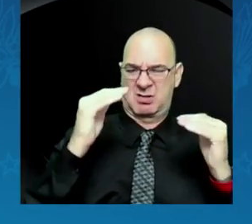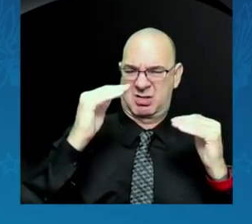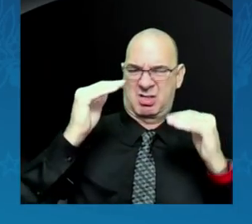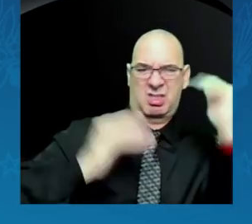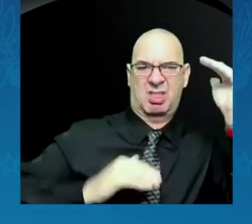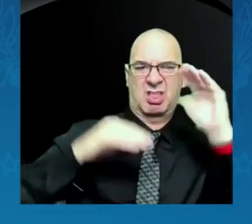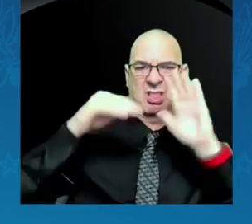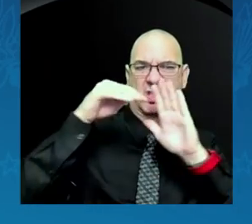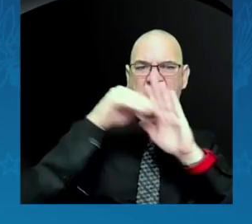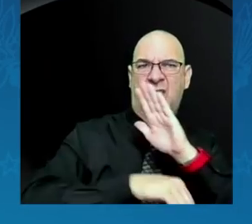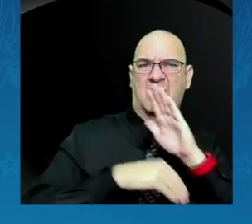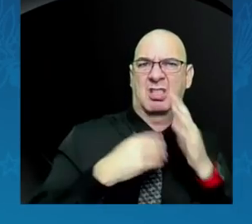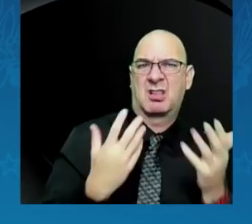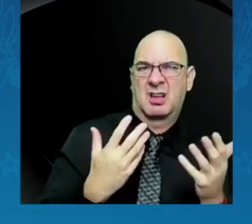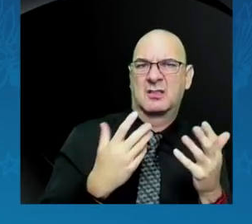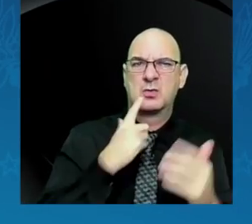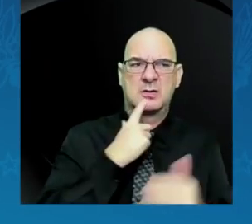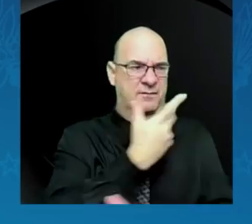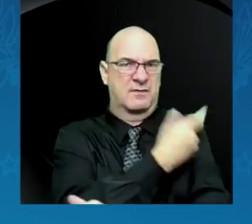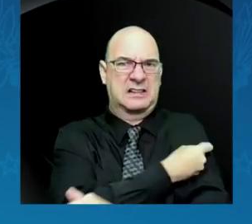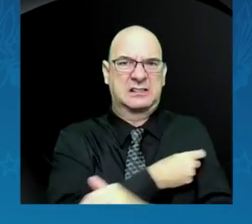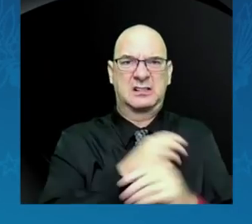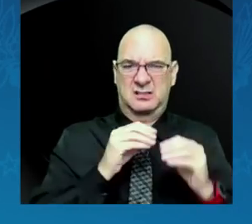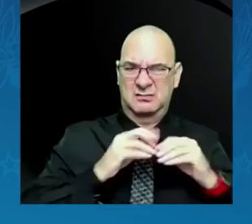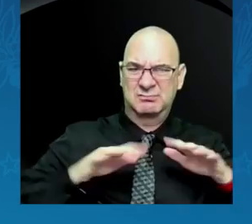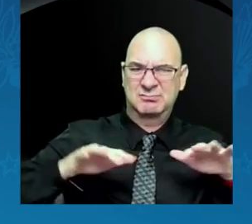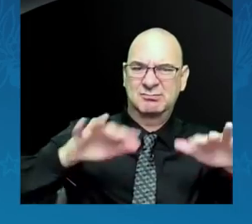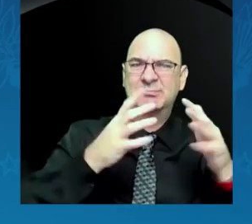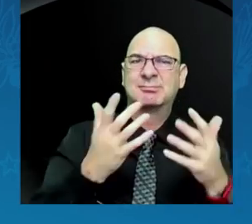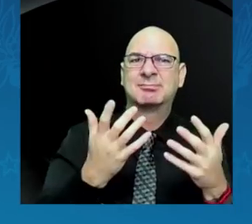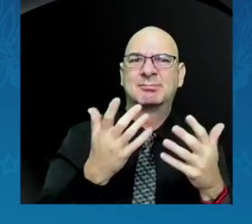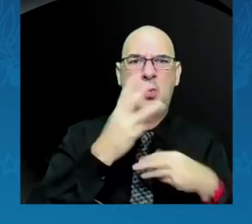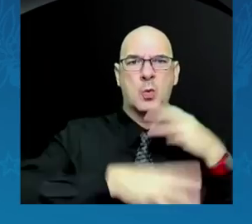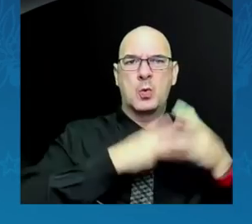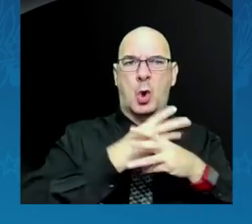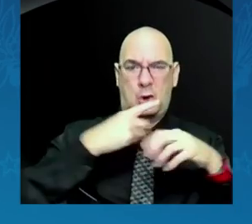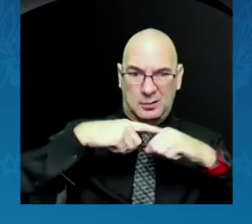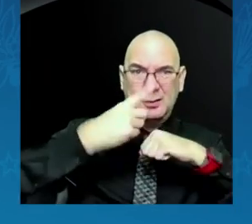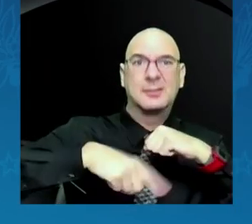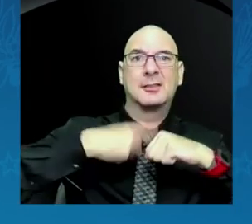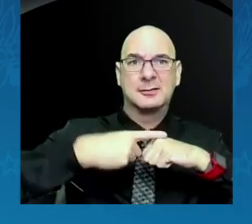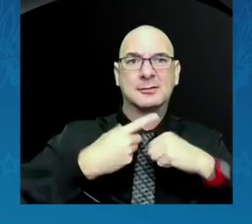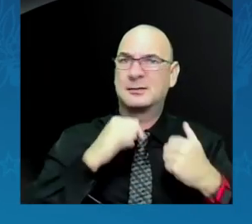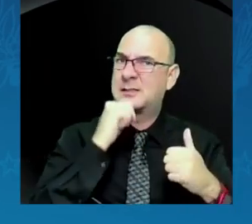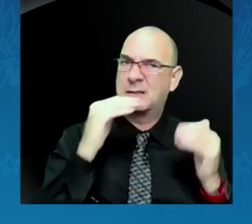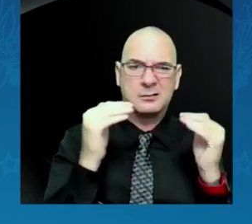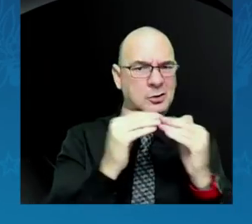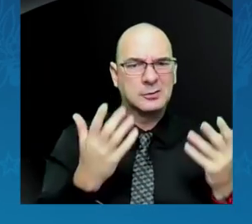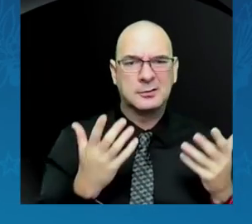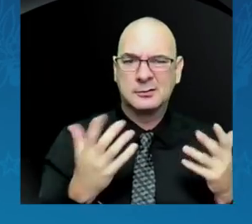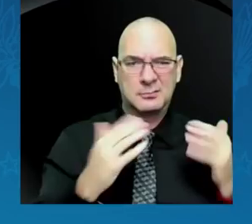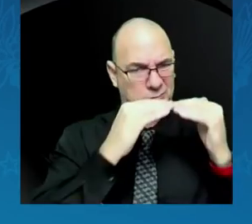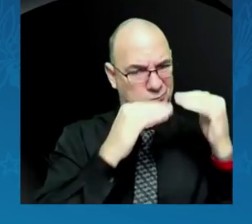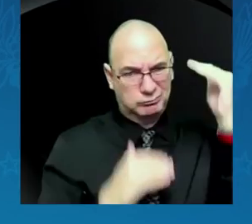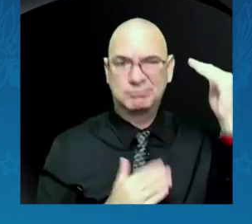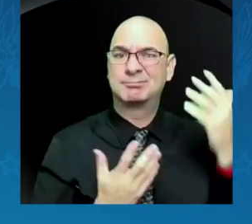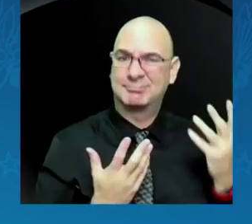vaccine distribution around the world. That was a priority for our discussions while we were here. The issue of